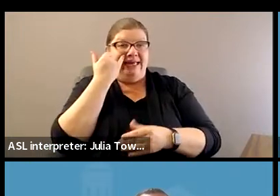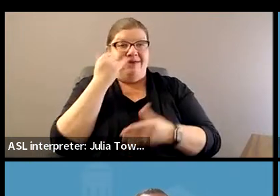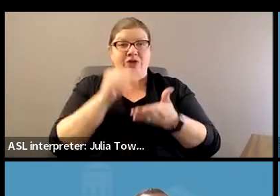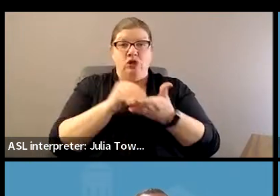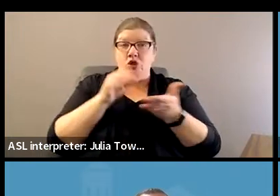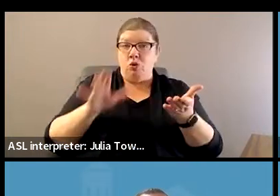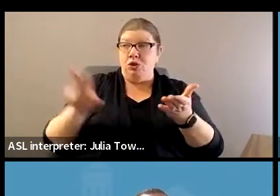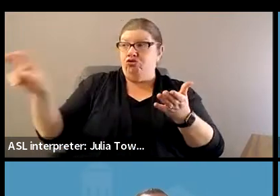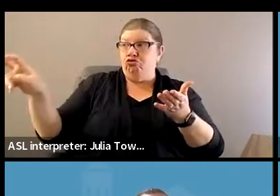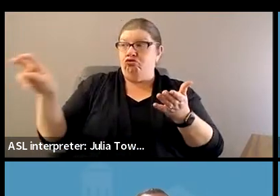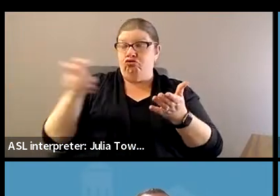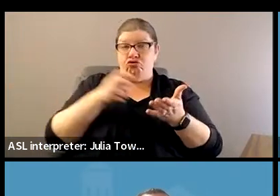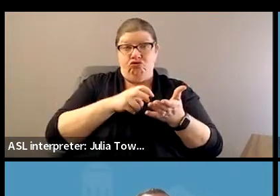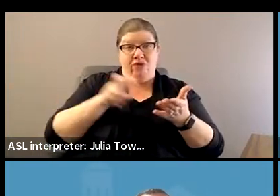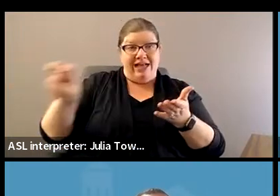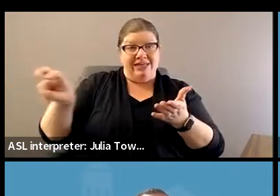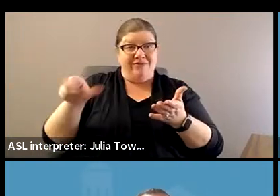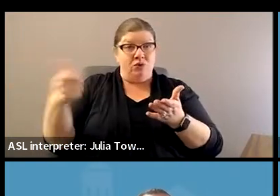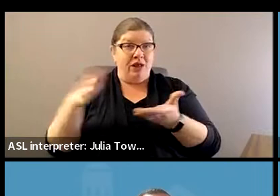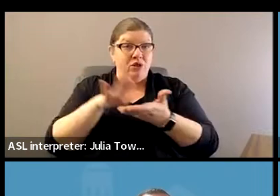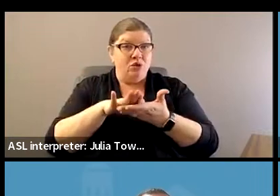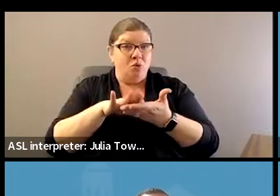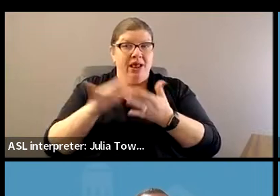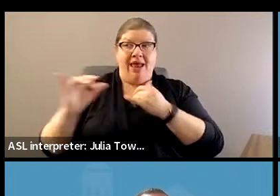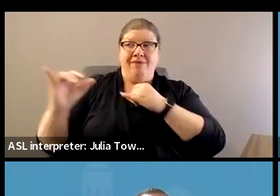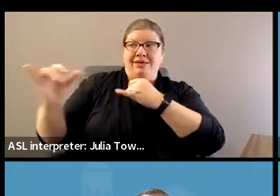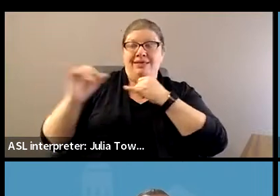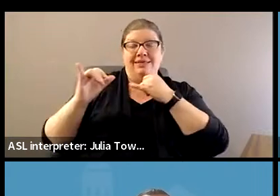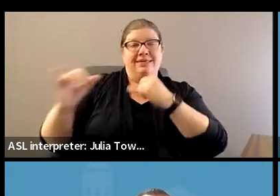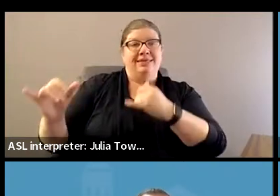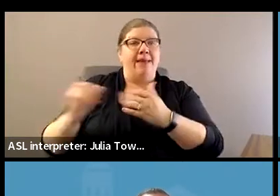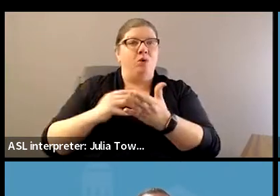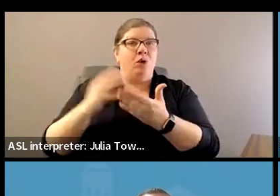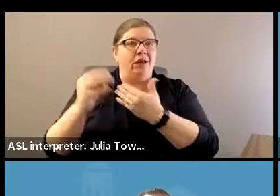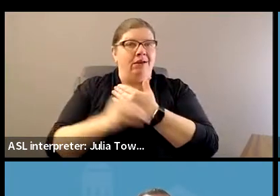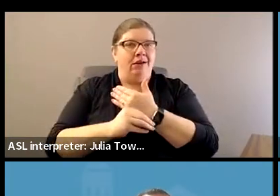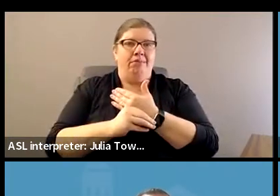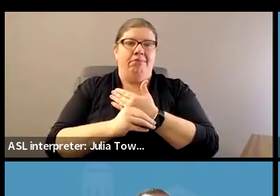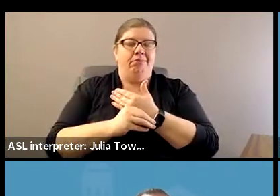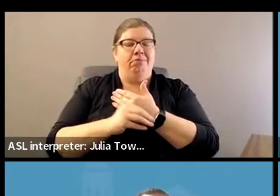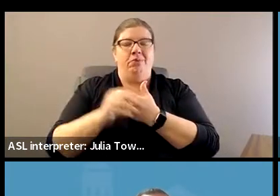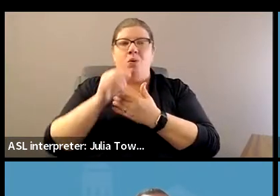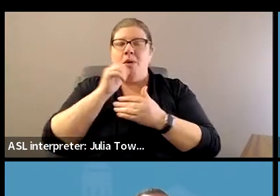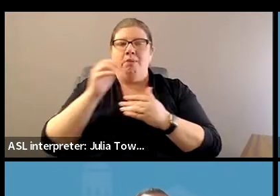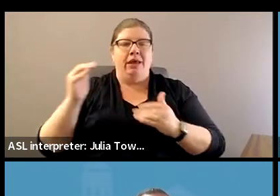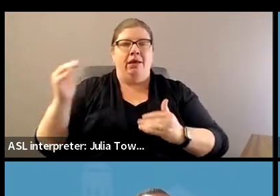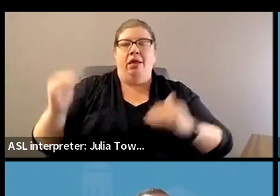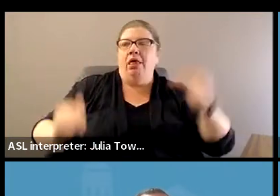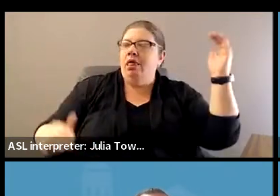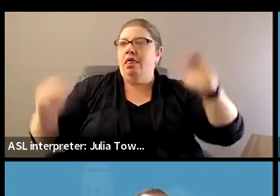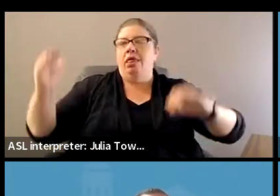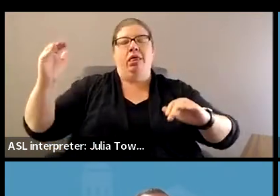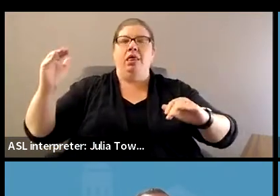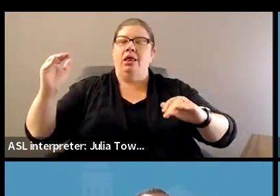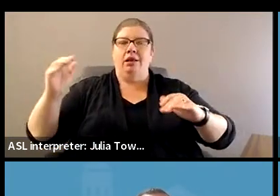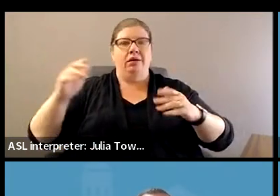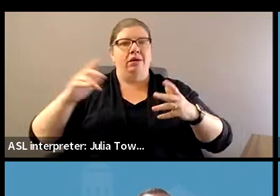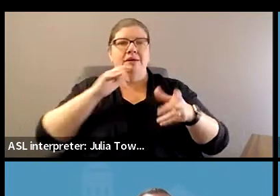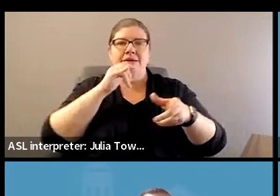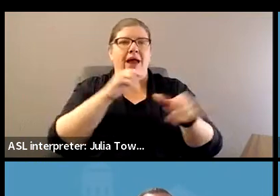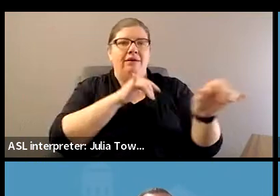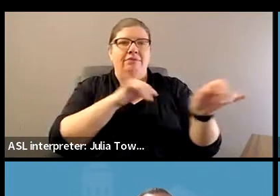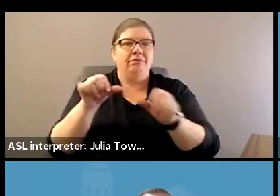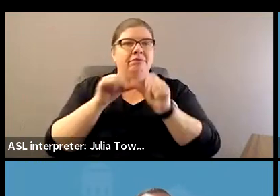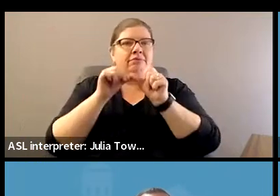student transfers to another school, that they'll have the same curriculum, and there won't be, an issue with lack of